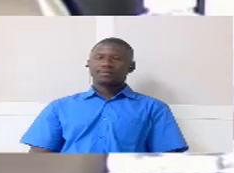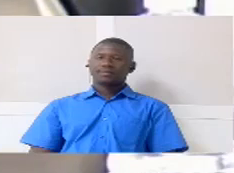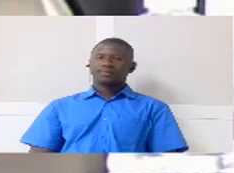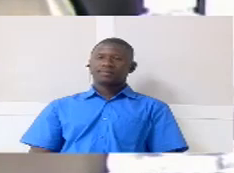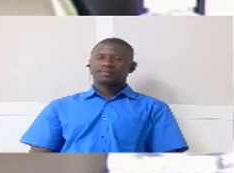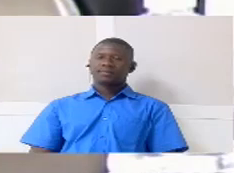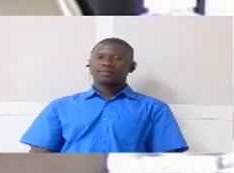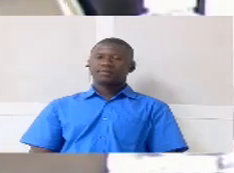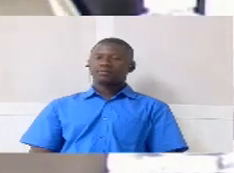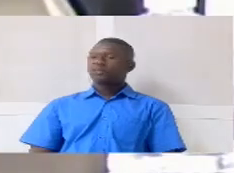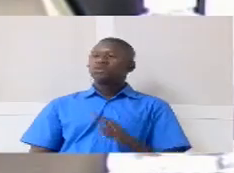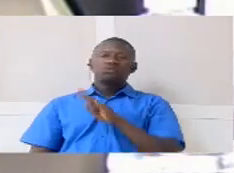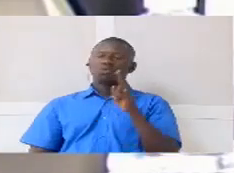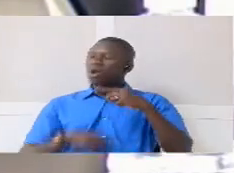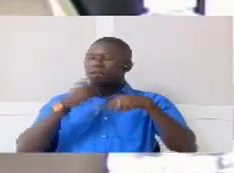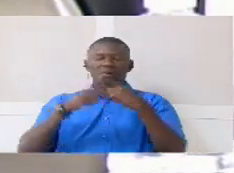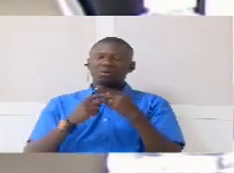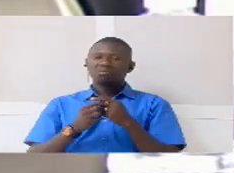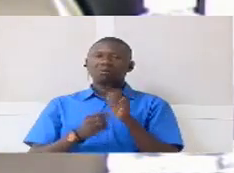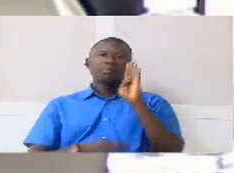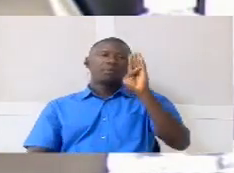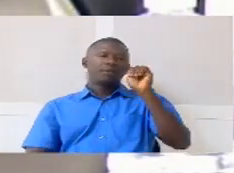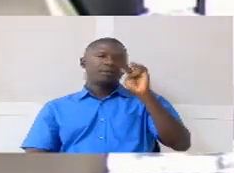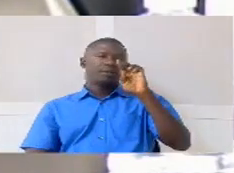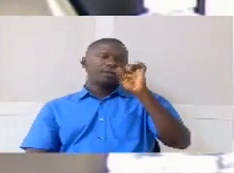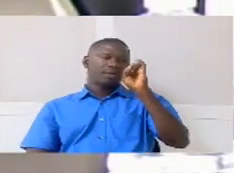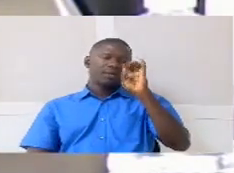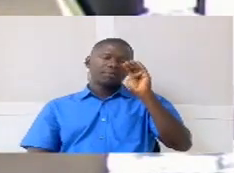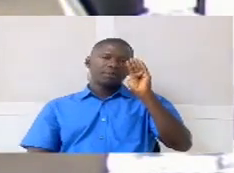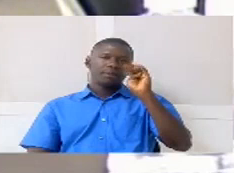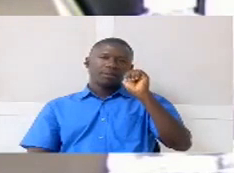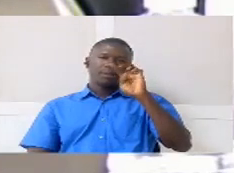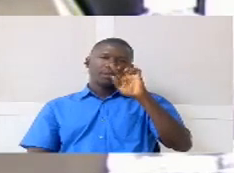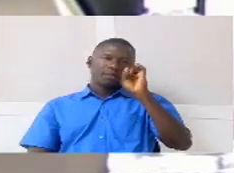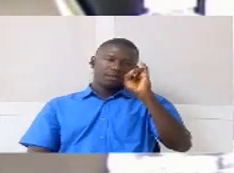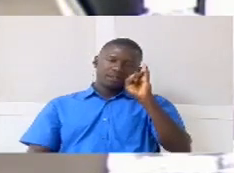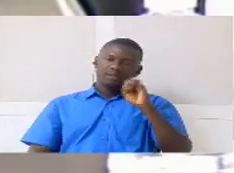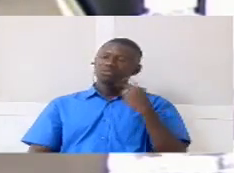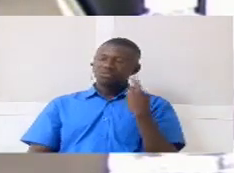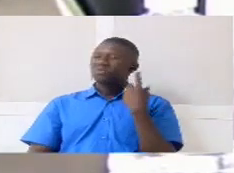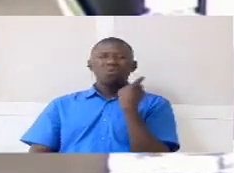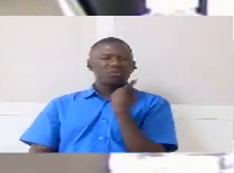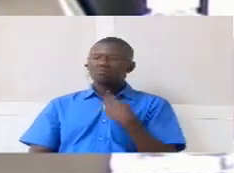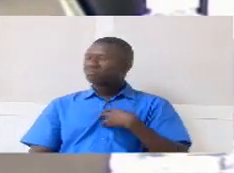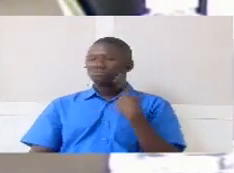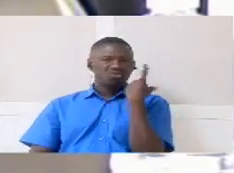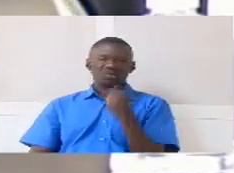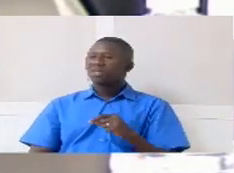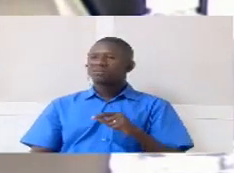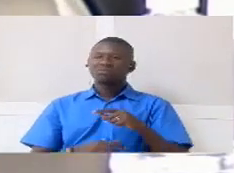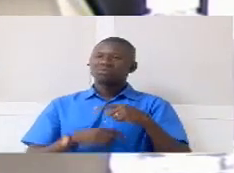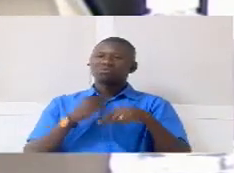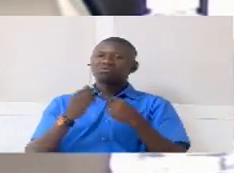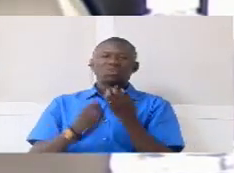You la fiwale mandia ngi doro welam. I was not running away from the berry berry, just that I don't like any stuff made from coos.